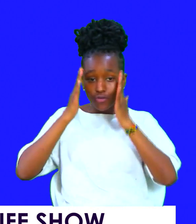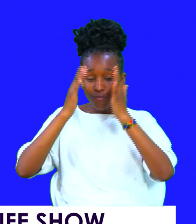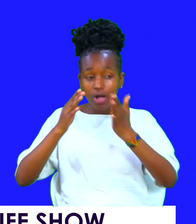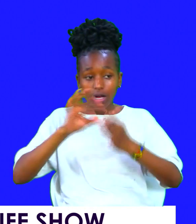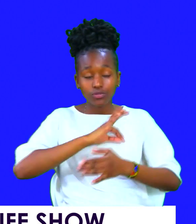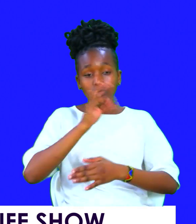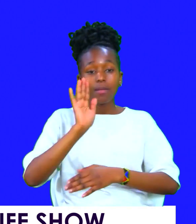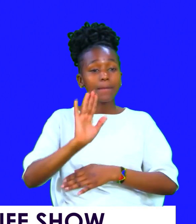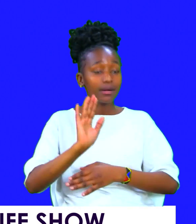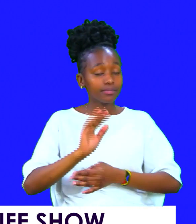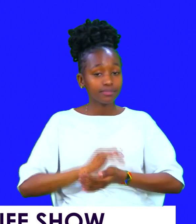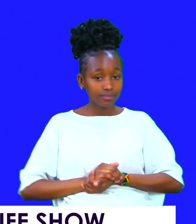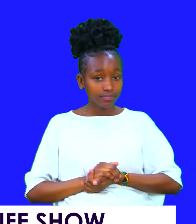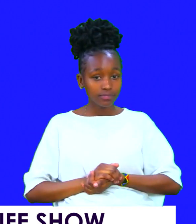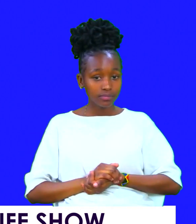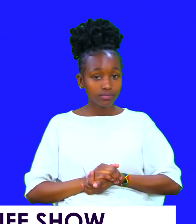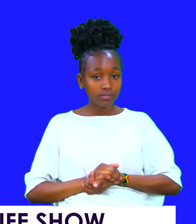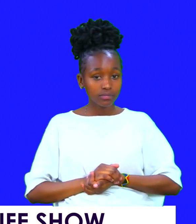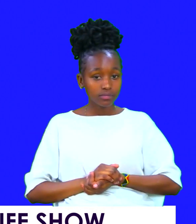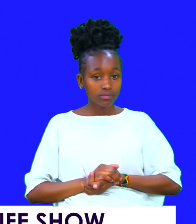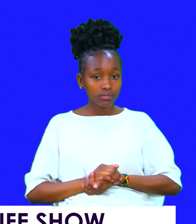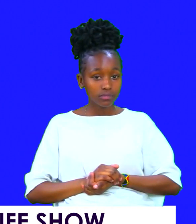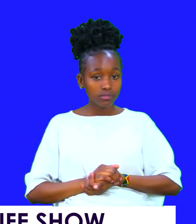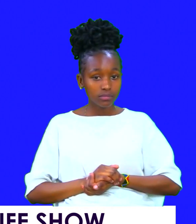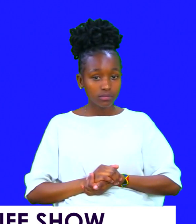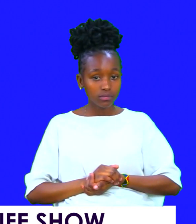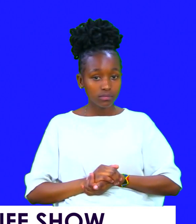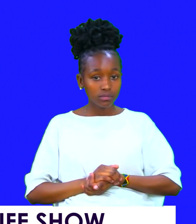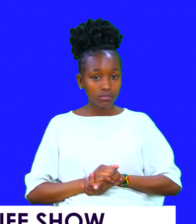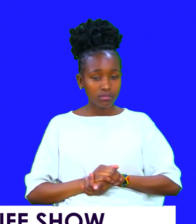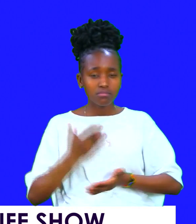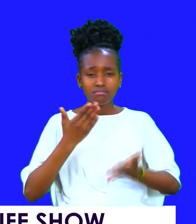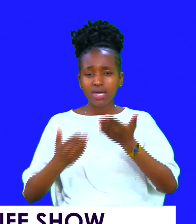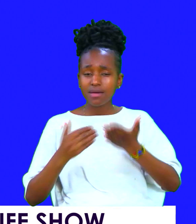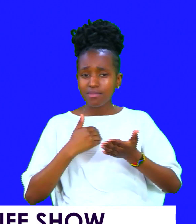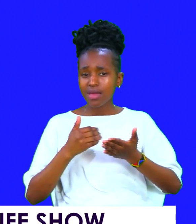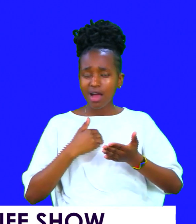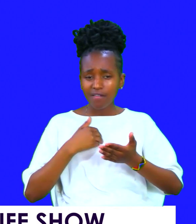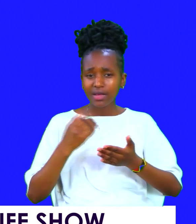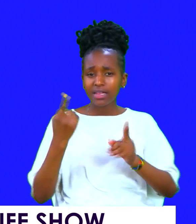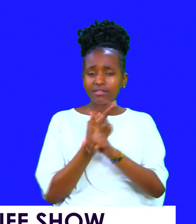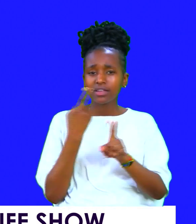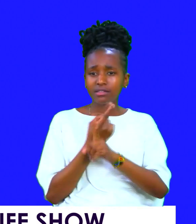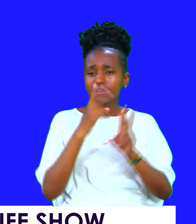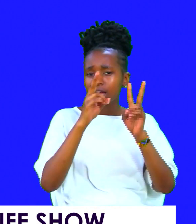stock of your life, even as you're listening to me. Is there anything that you think is evil?